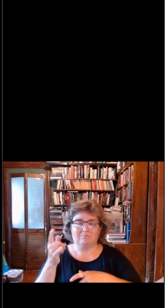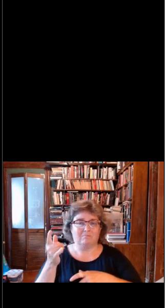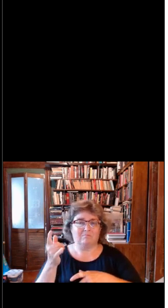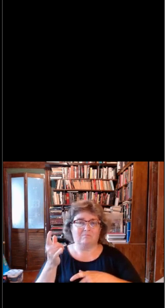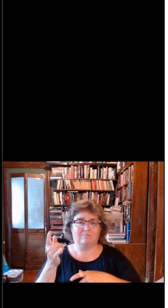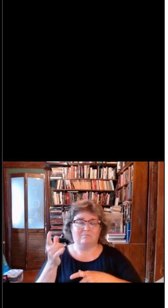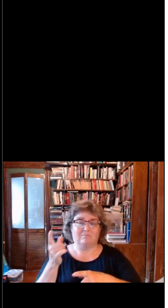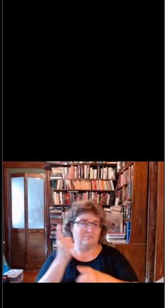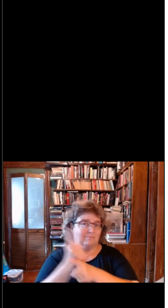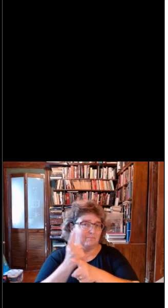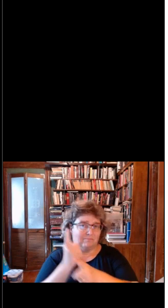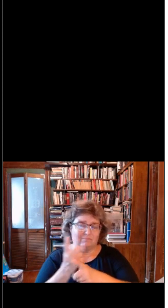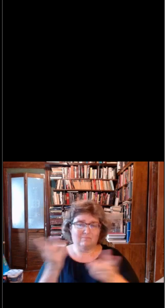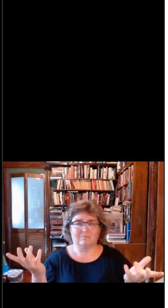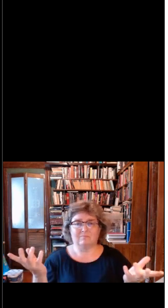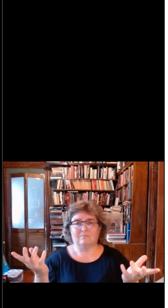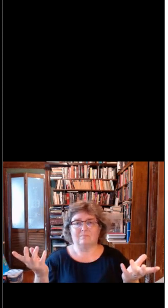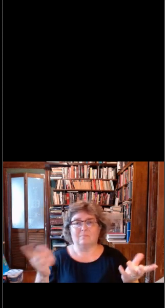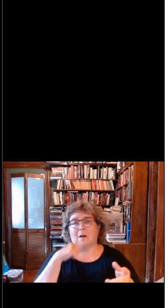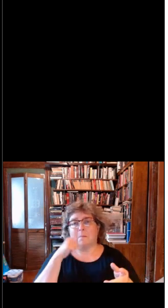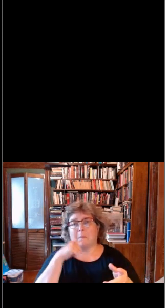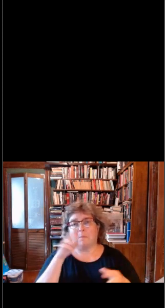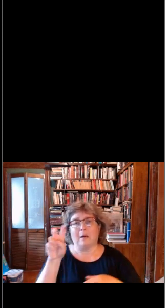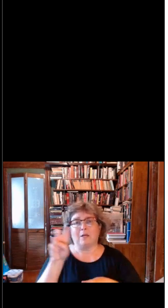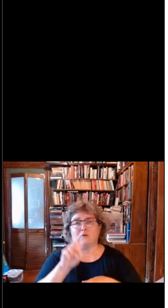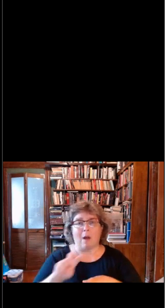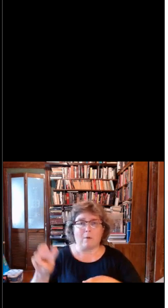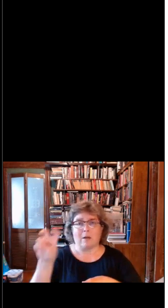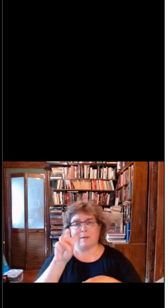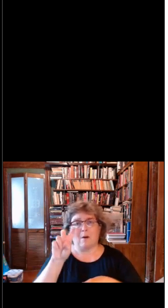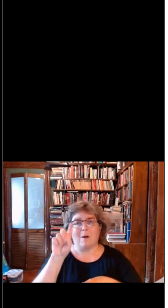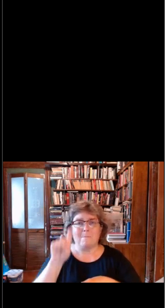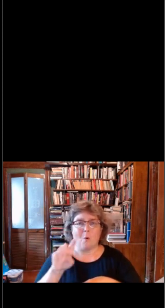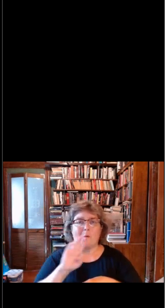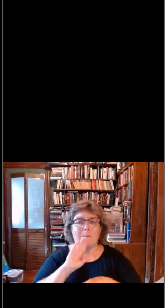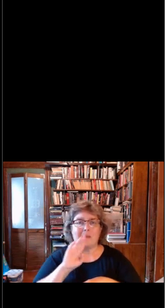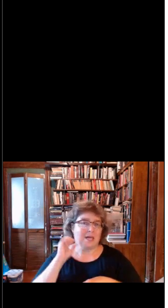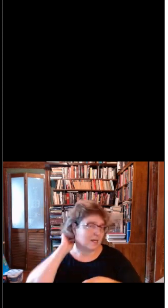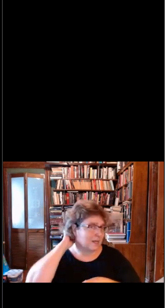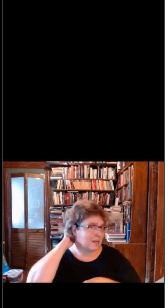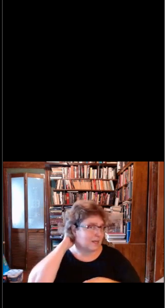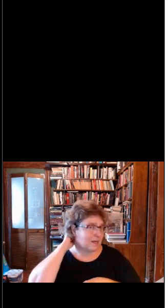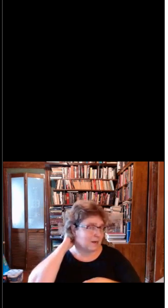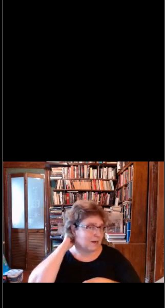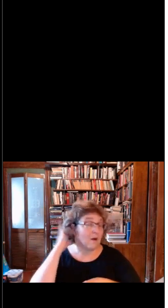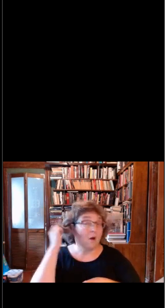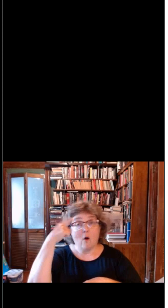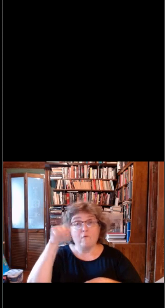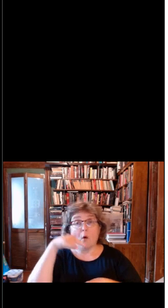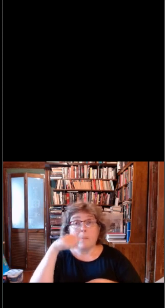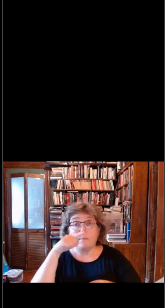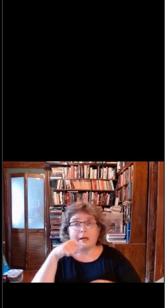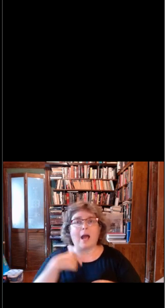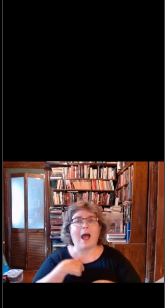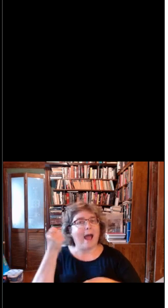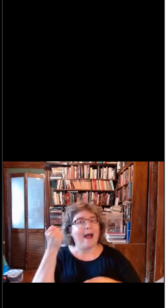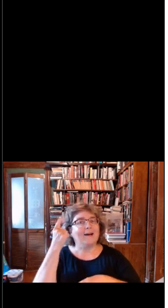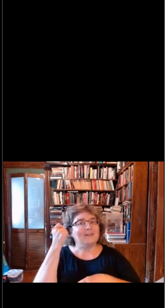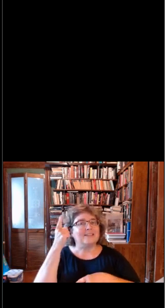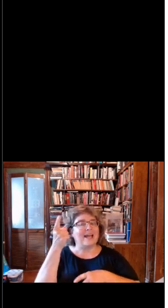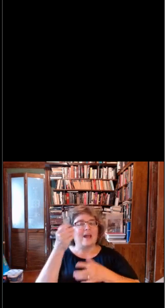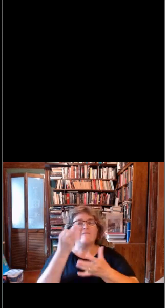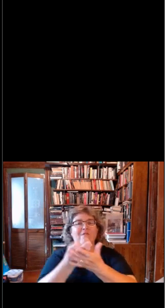that is right. I mean, public transportation is supposed to be for the public. I understand about